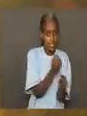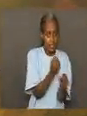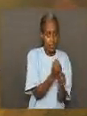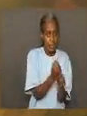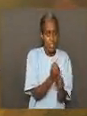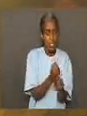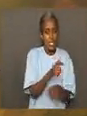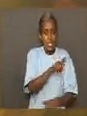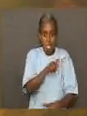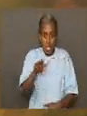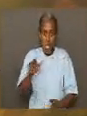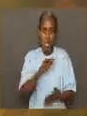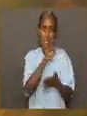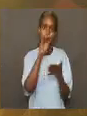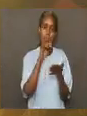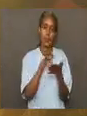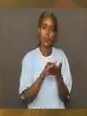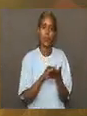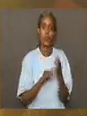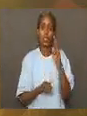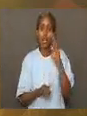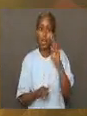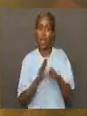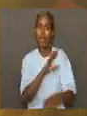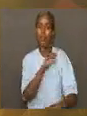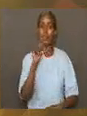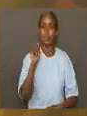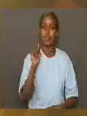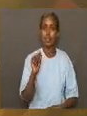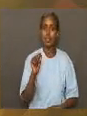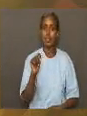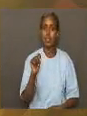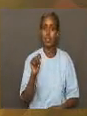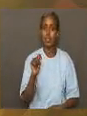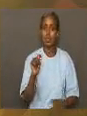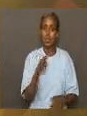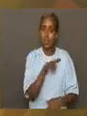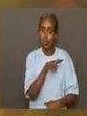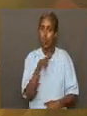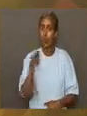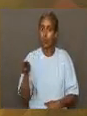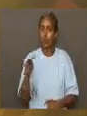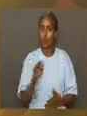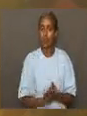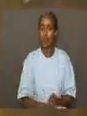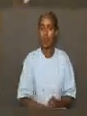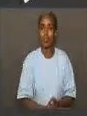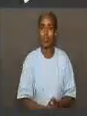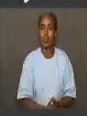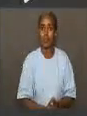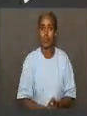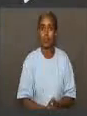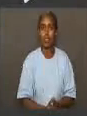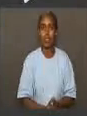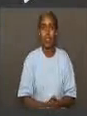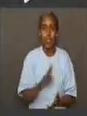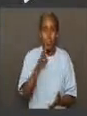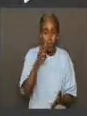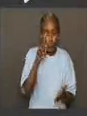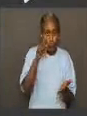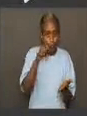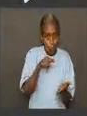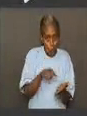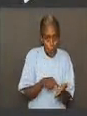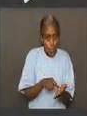the line between R and T was horizontal. When 2